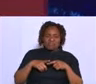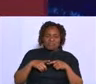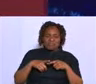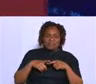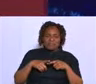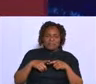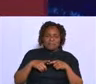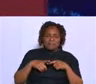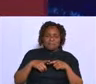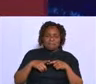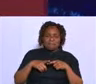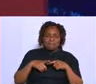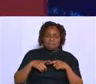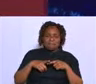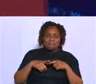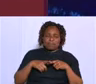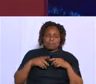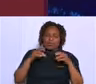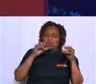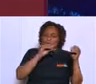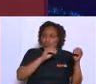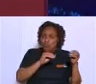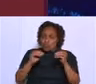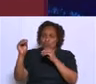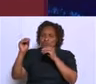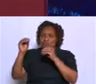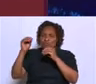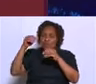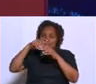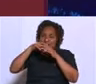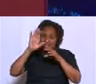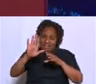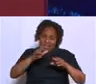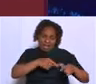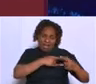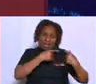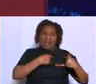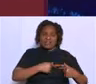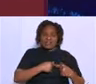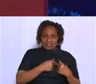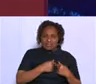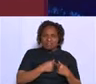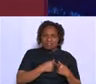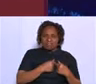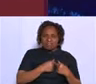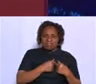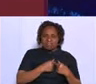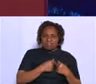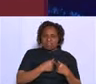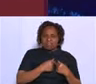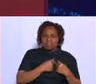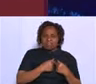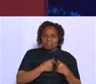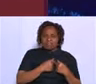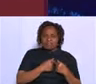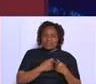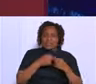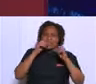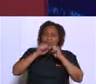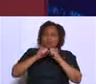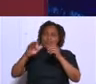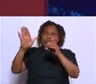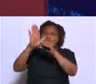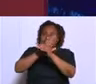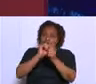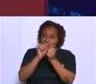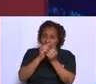yao. To move upon their hearts. Na kuendelea kuwapa nguvu na kusogea zaidi katika maisha yao. To fill them with your